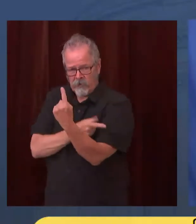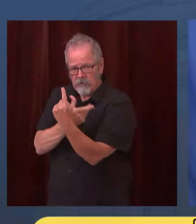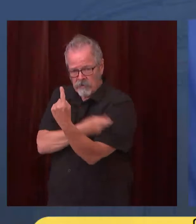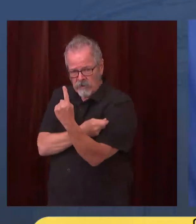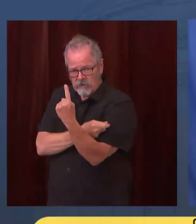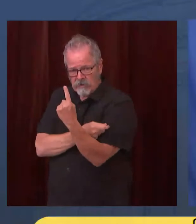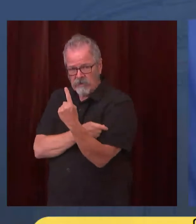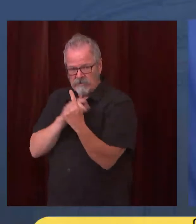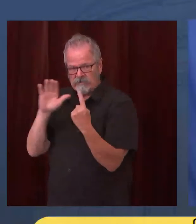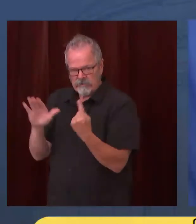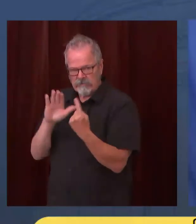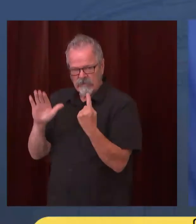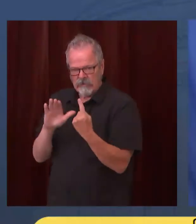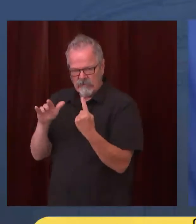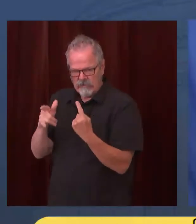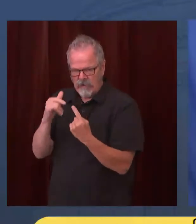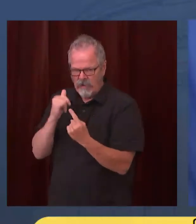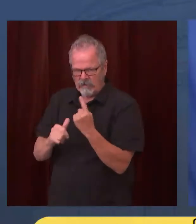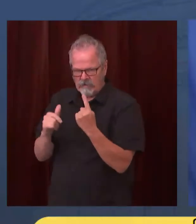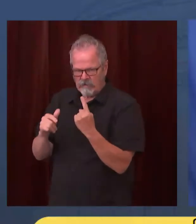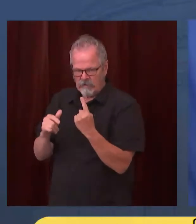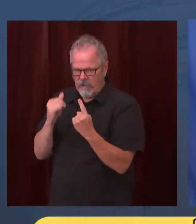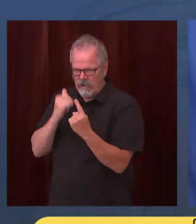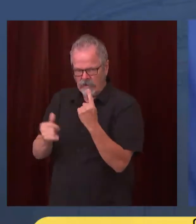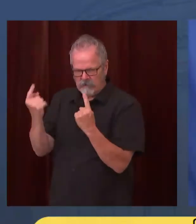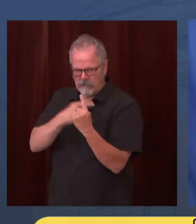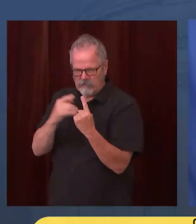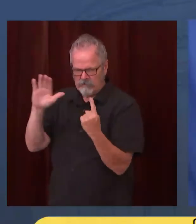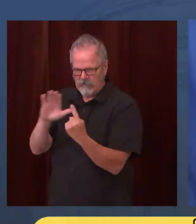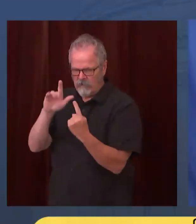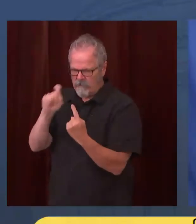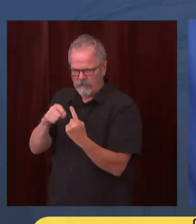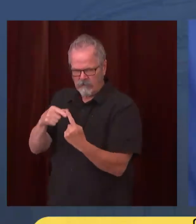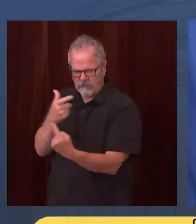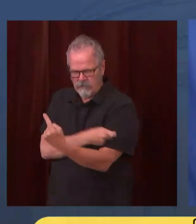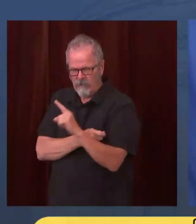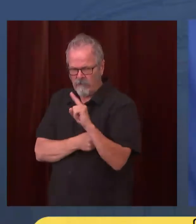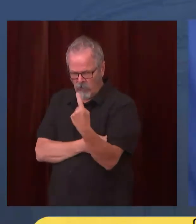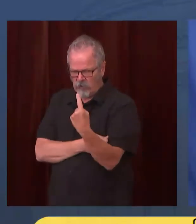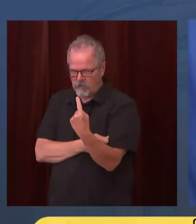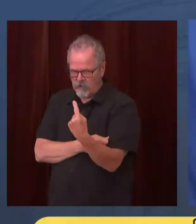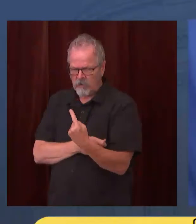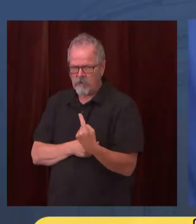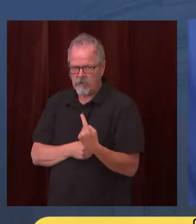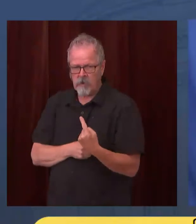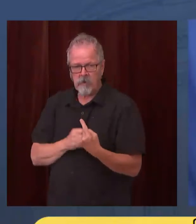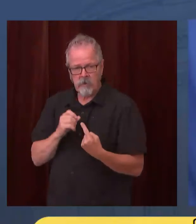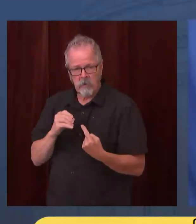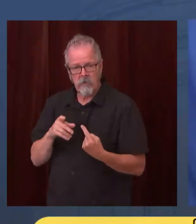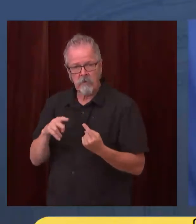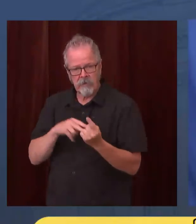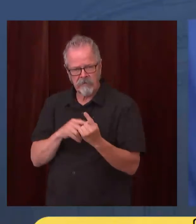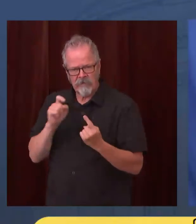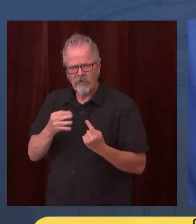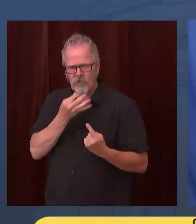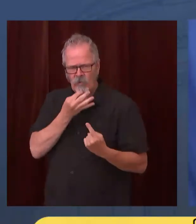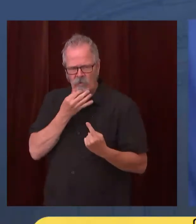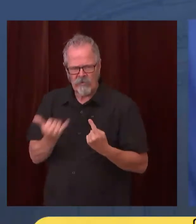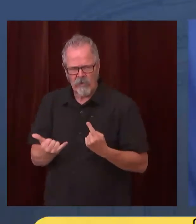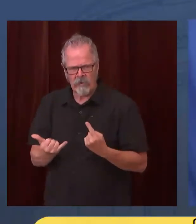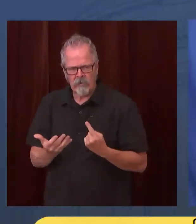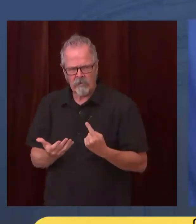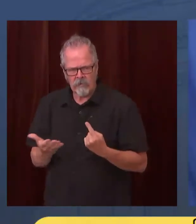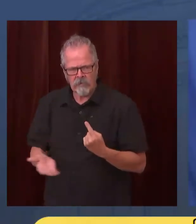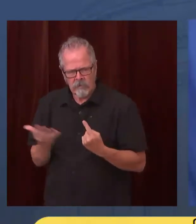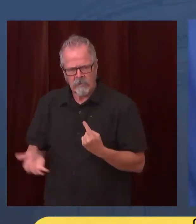time to wait. It's a time to vaccinate. We hope that that'll happen. Governor, we're coming up on a lot of